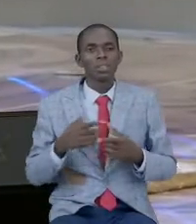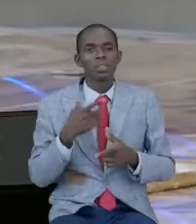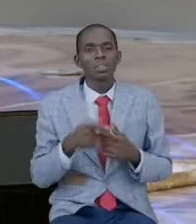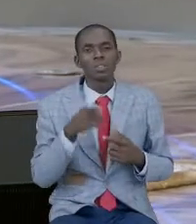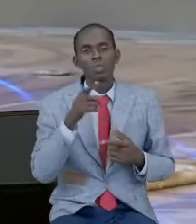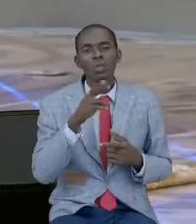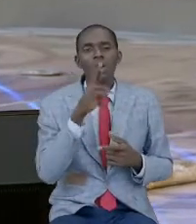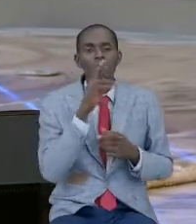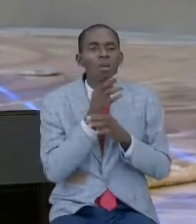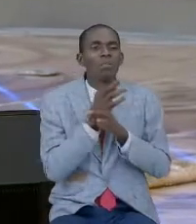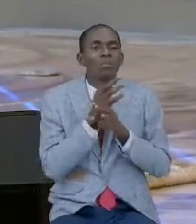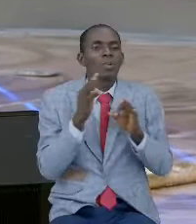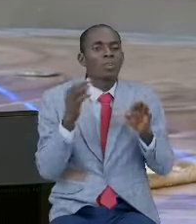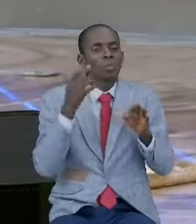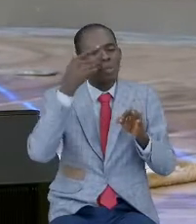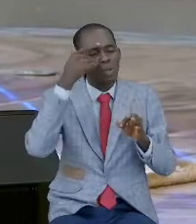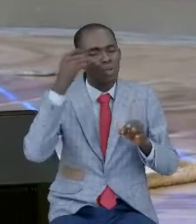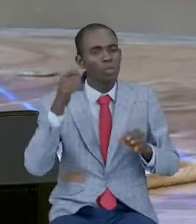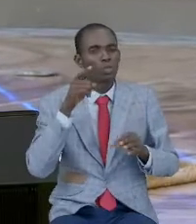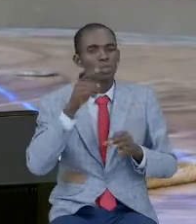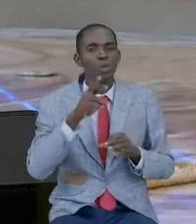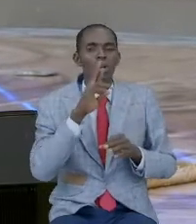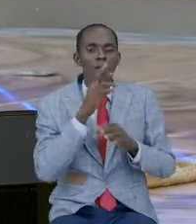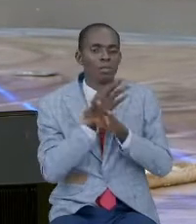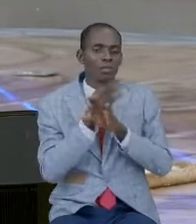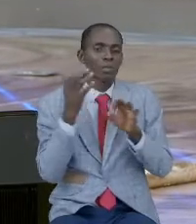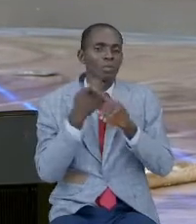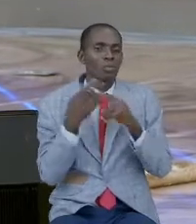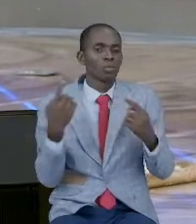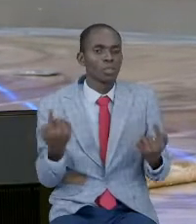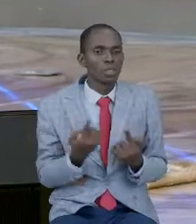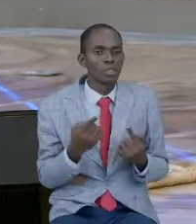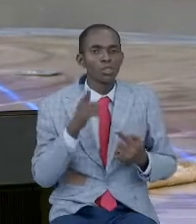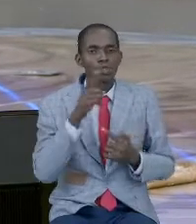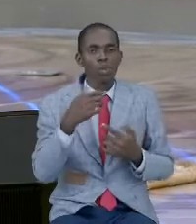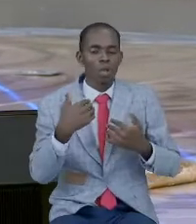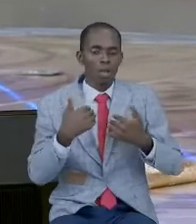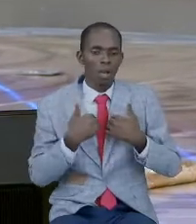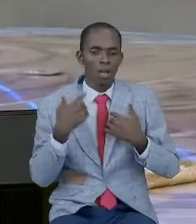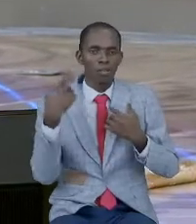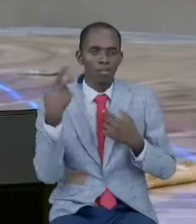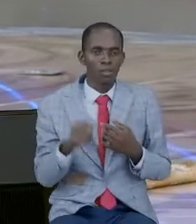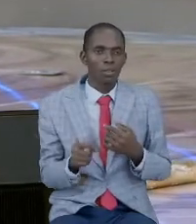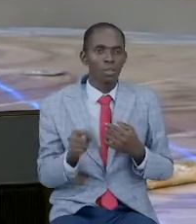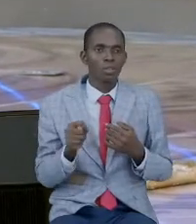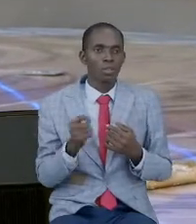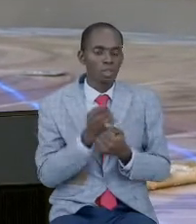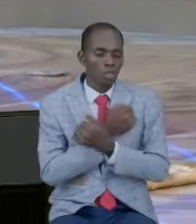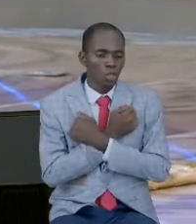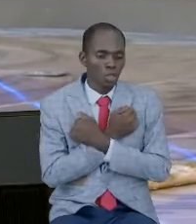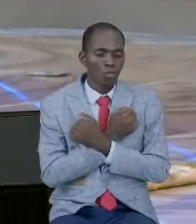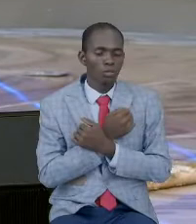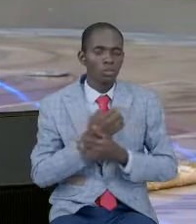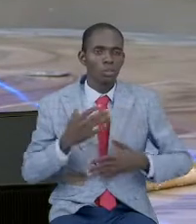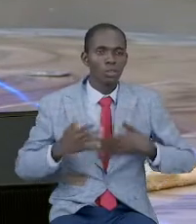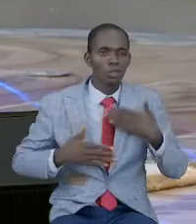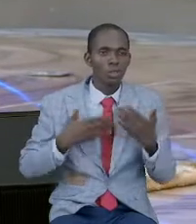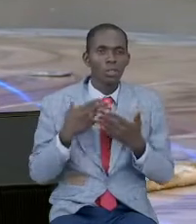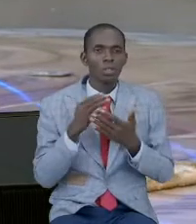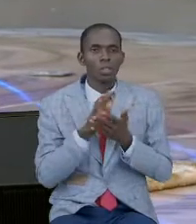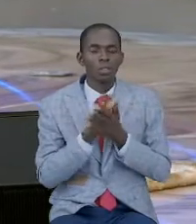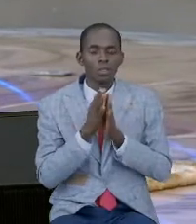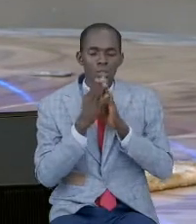free. Because you are free from sin, you have the love and the joy and the peace,